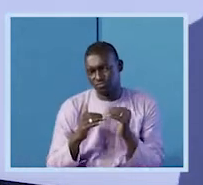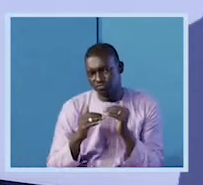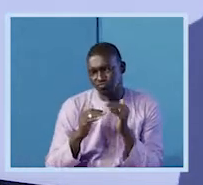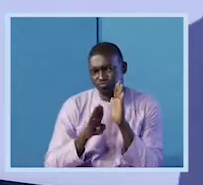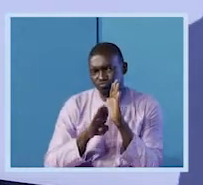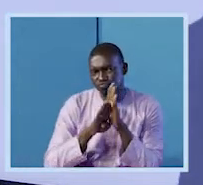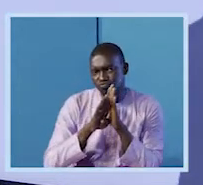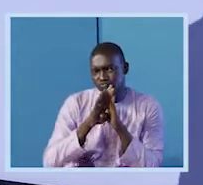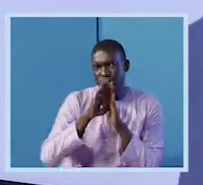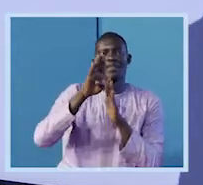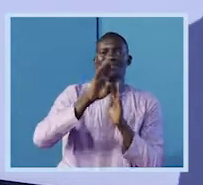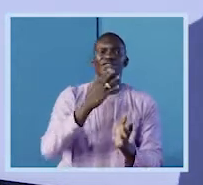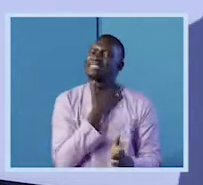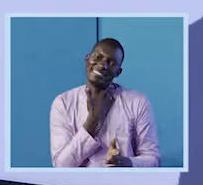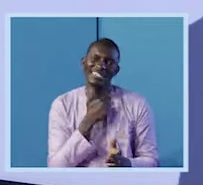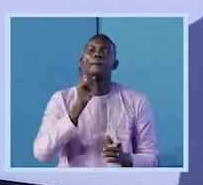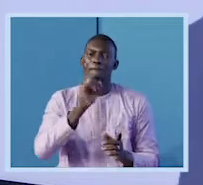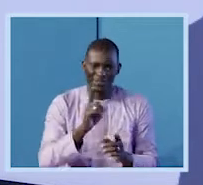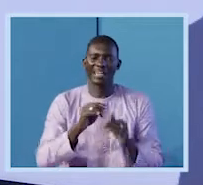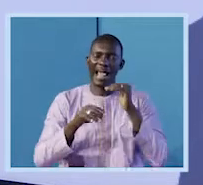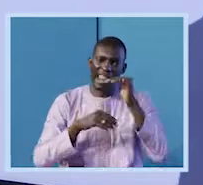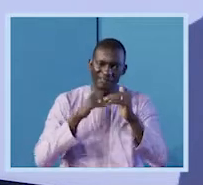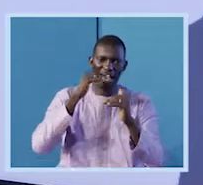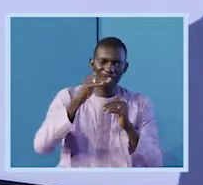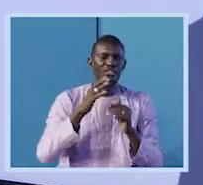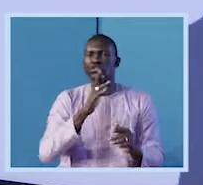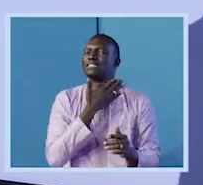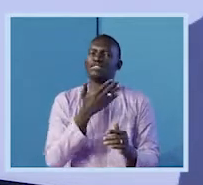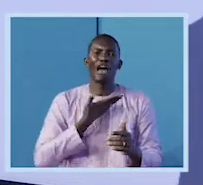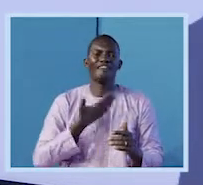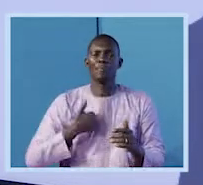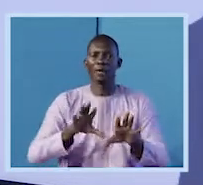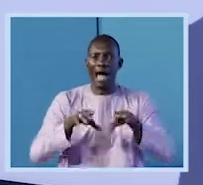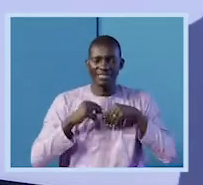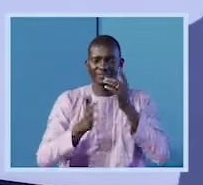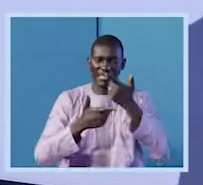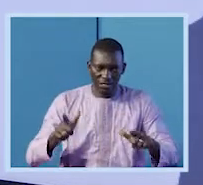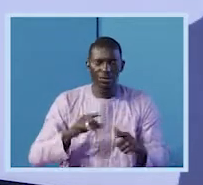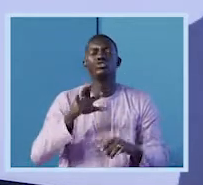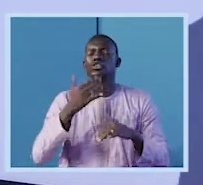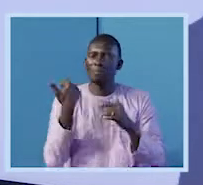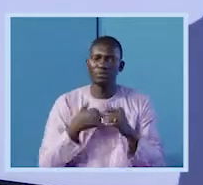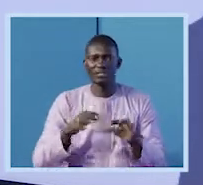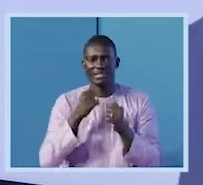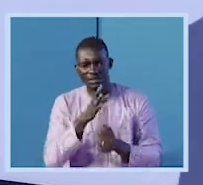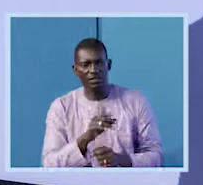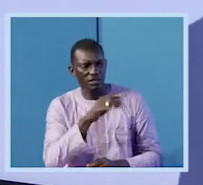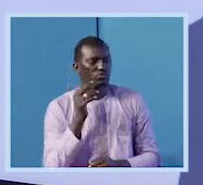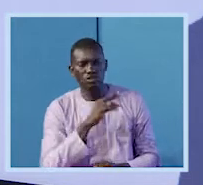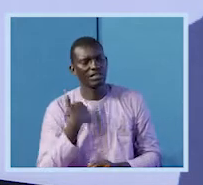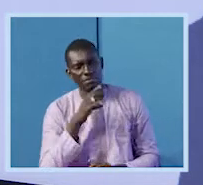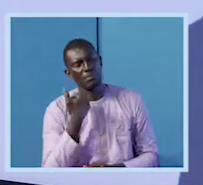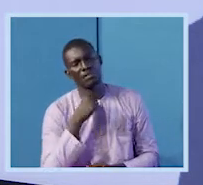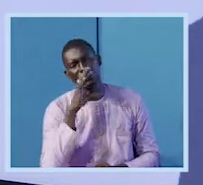profession, and then it wasn't that easy. Okay. It wasn't easy to have people accept sign language interpreters, because at first some people will start saying, no, these people are